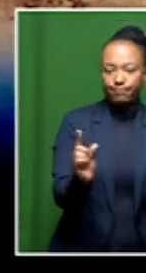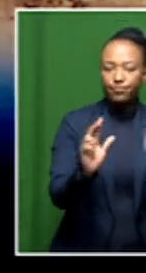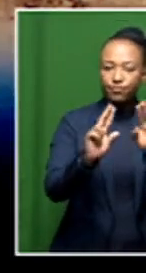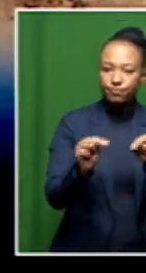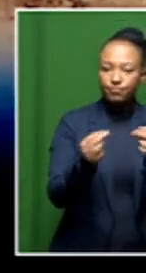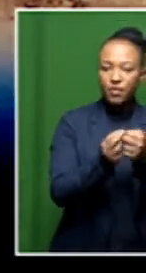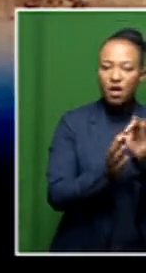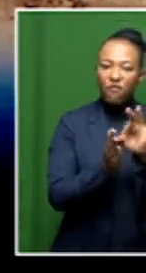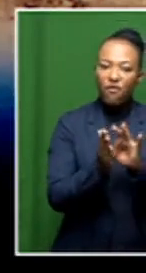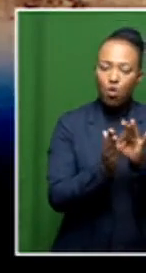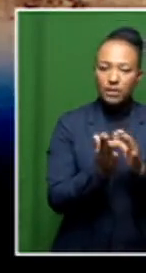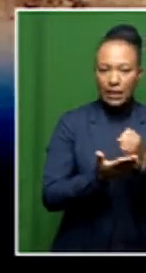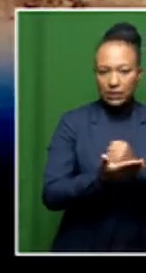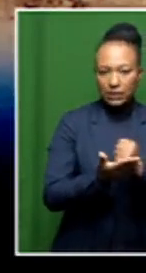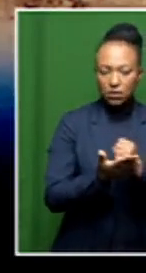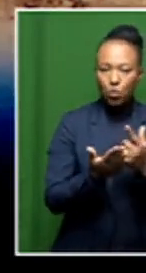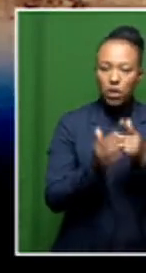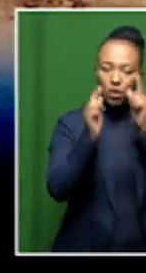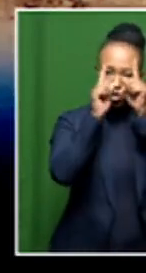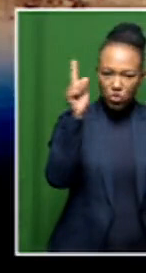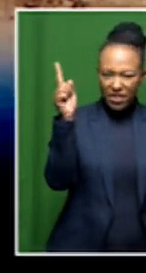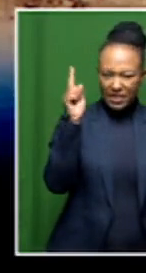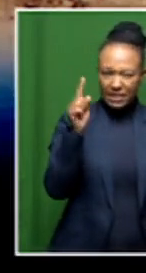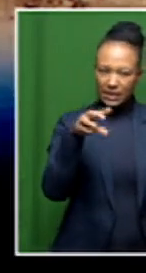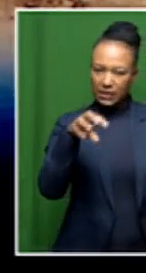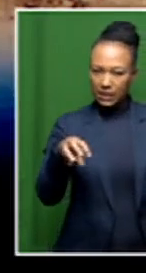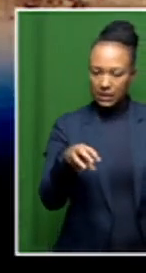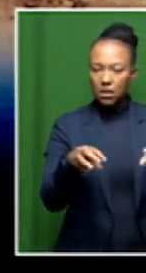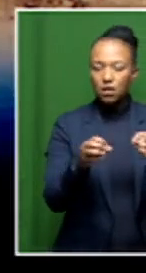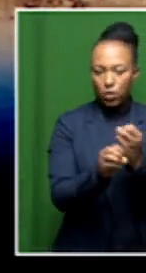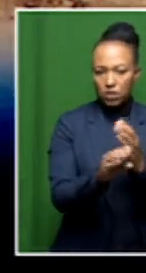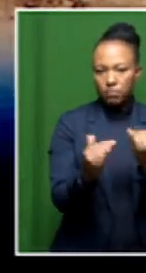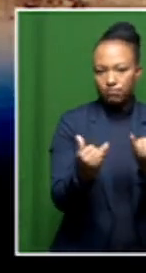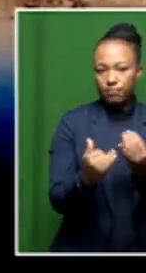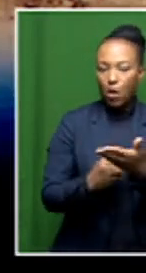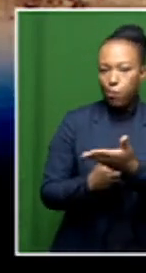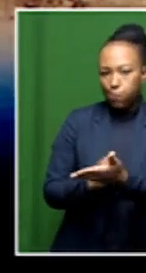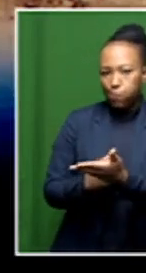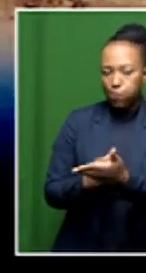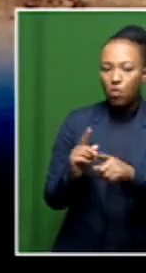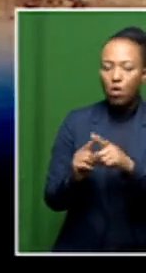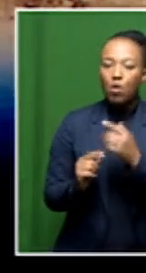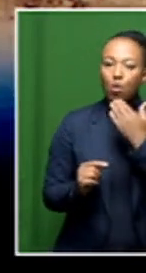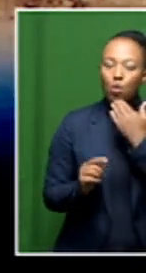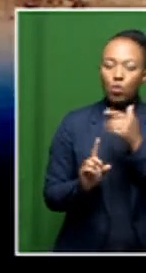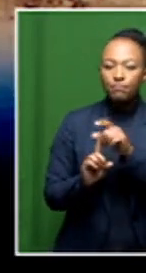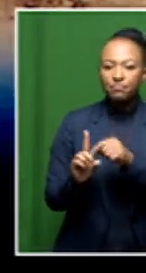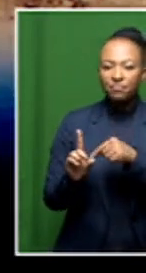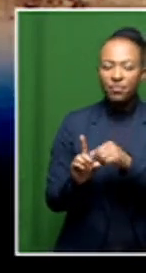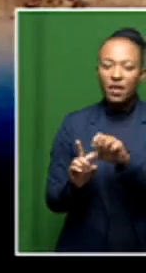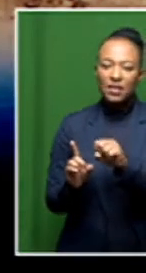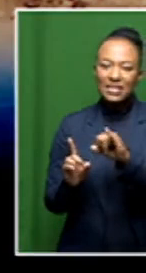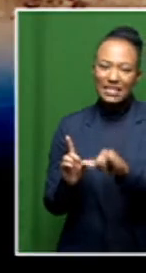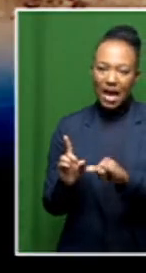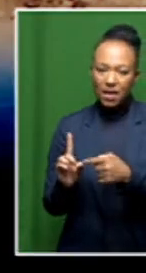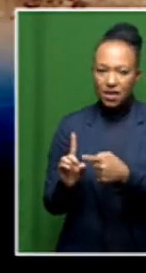voter registration campaign at tertiary institutions. And we are now joined by Mr. Mamabolo to